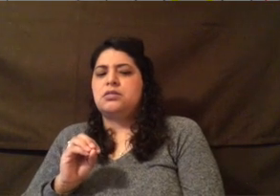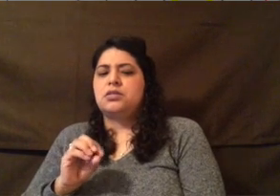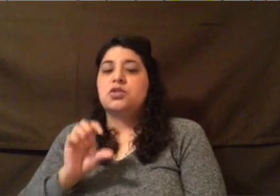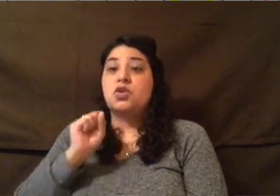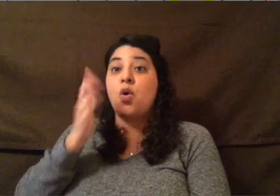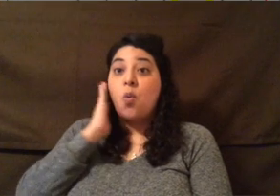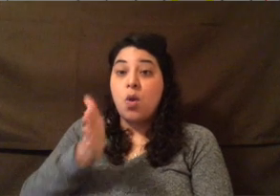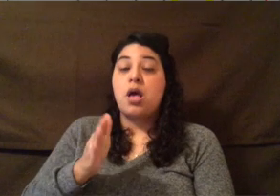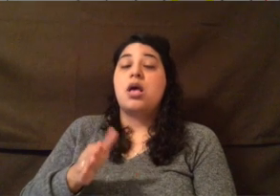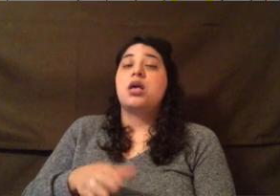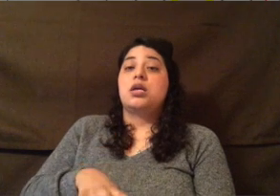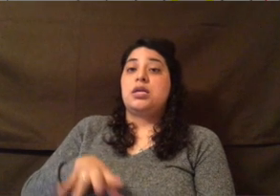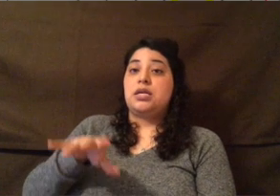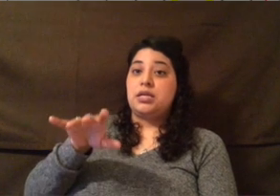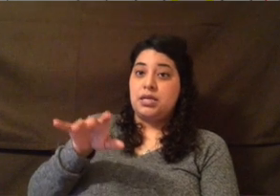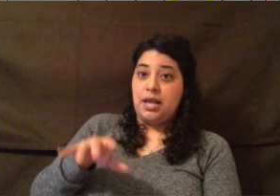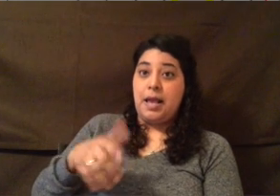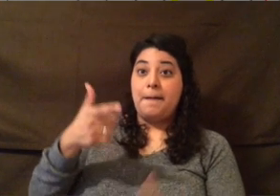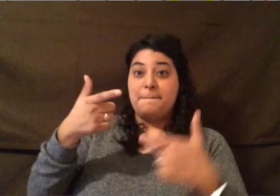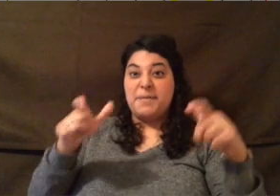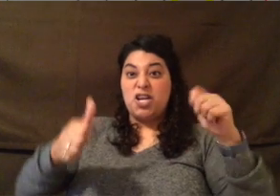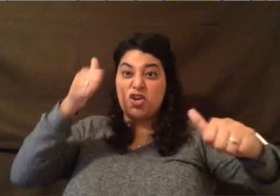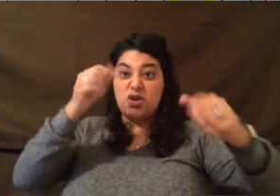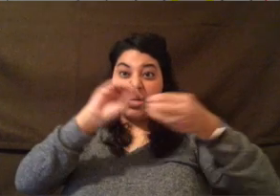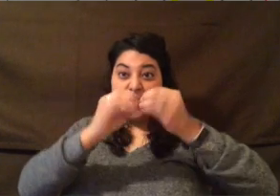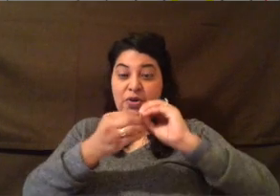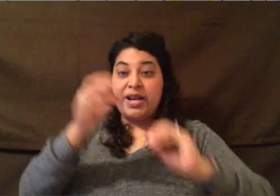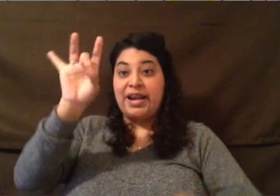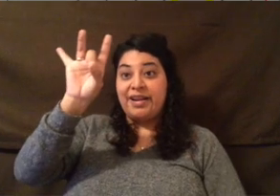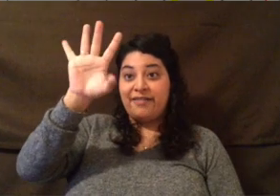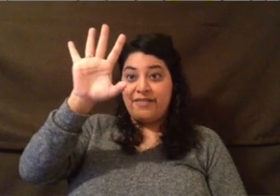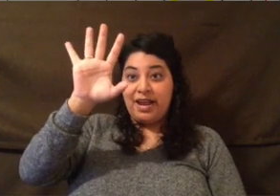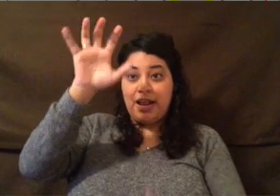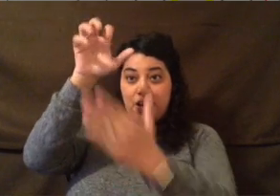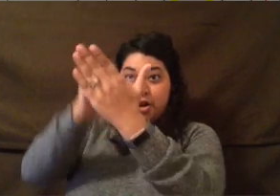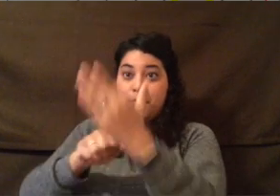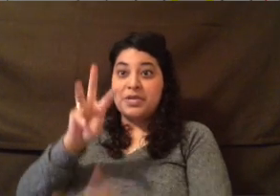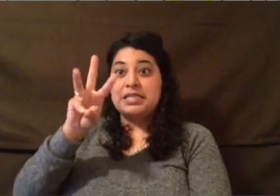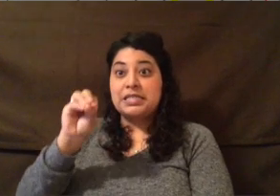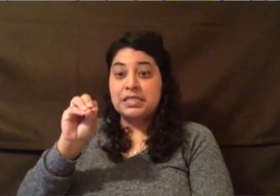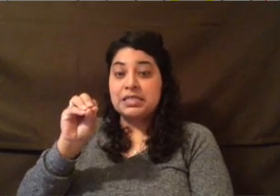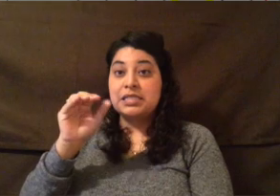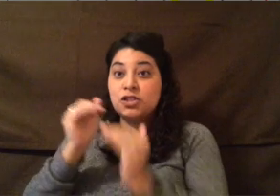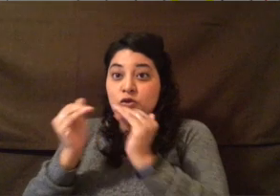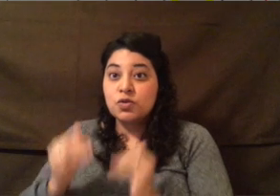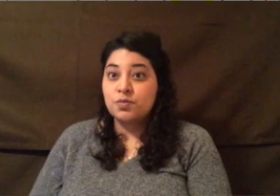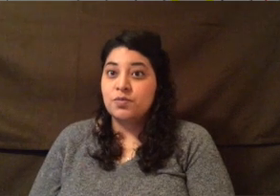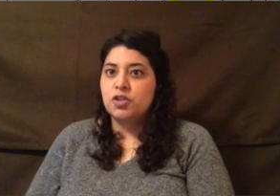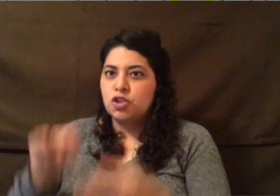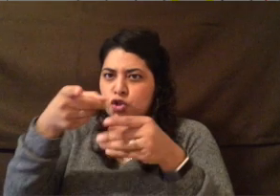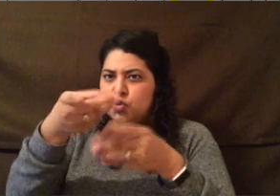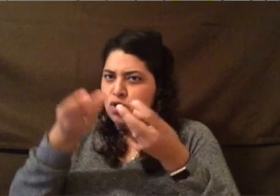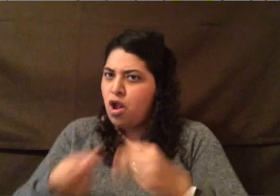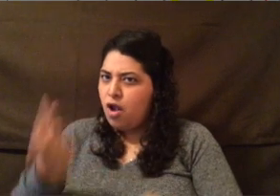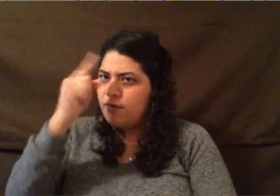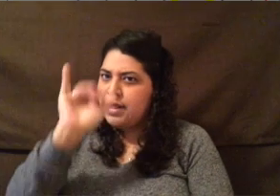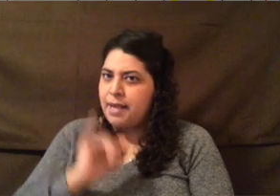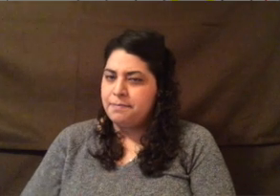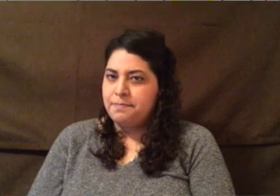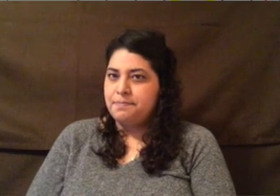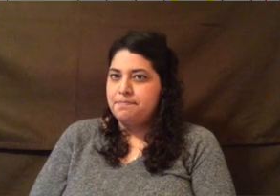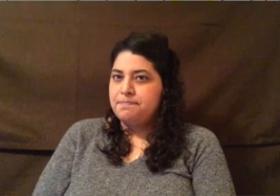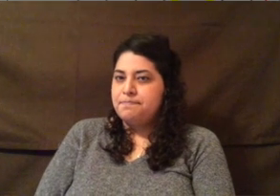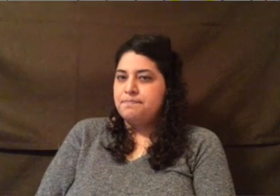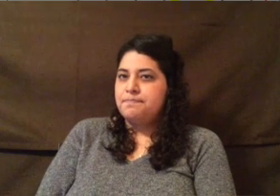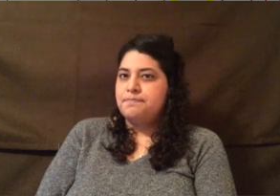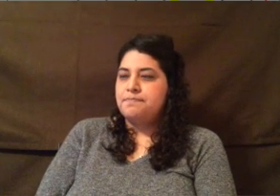away from the largest amount, which is beet. So 85 minus 60. Go ahead and solve for that. You could